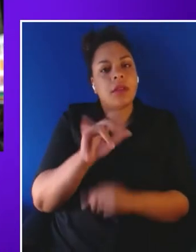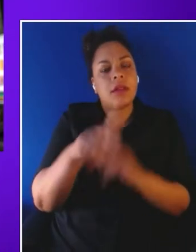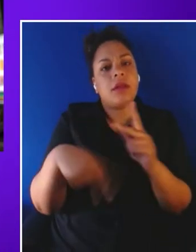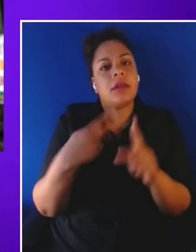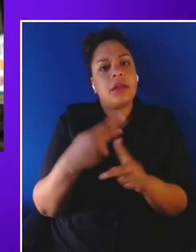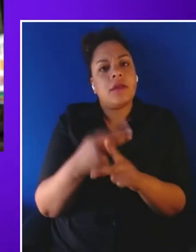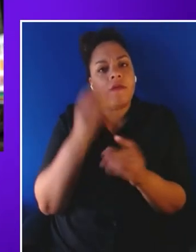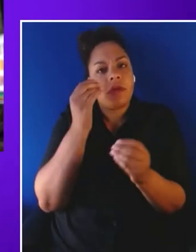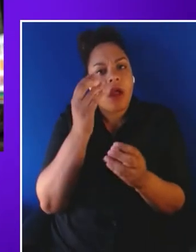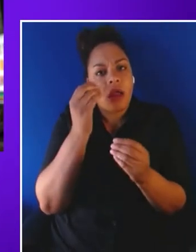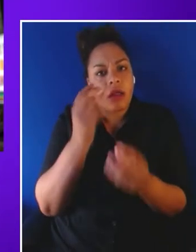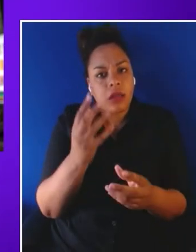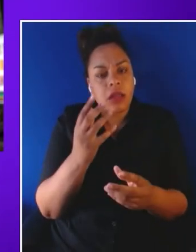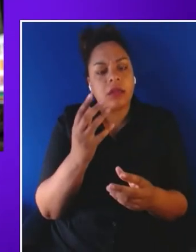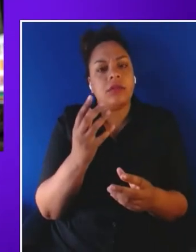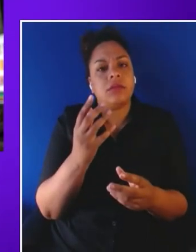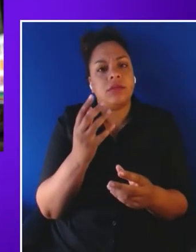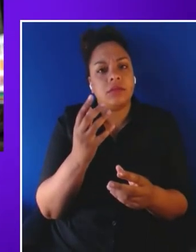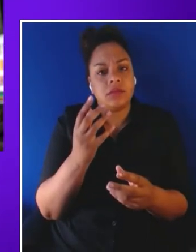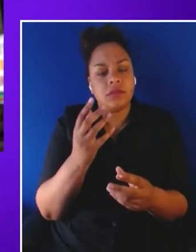we've done some